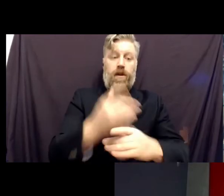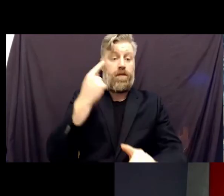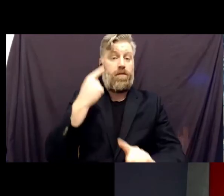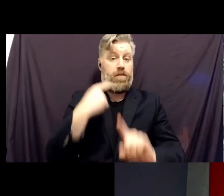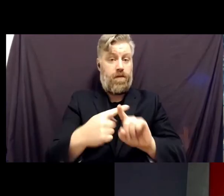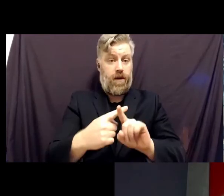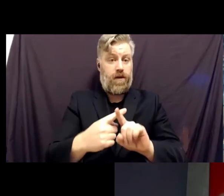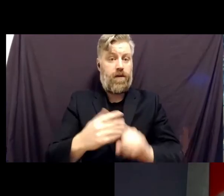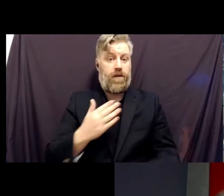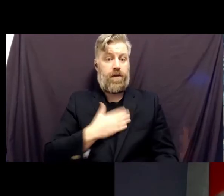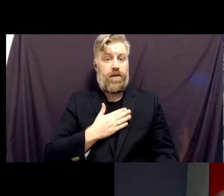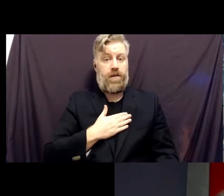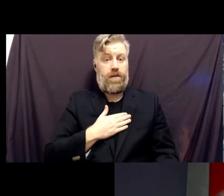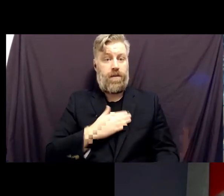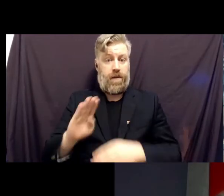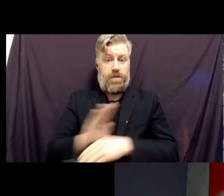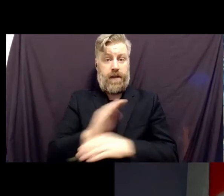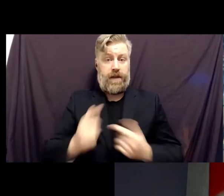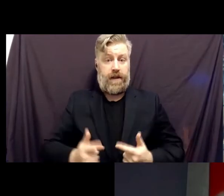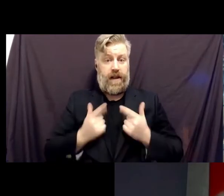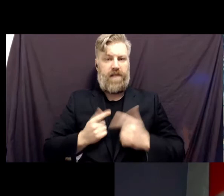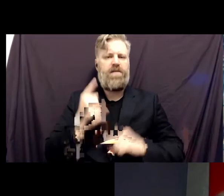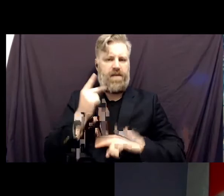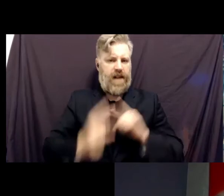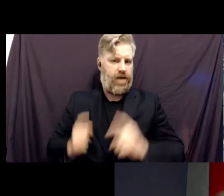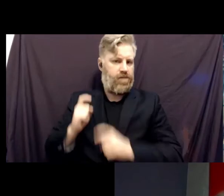my entrepreneurial life and time.